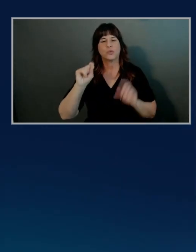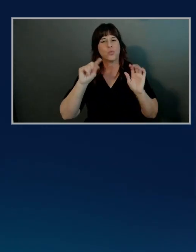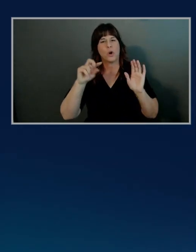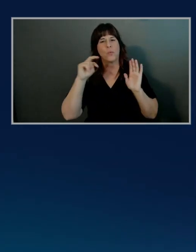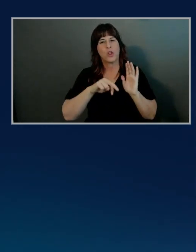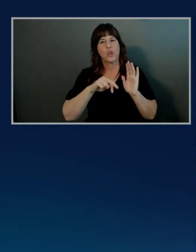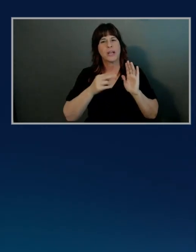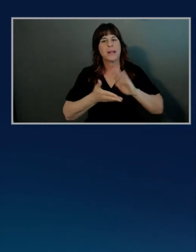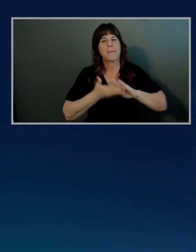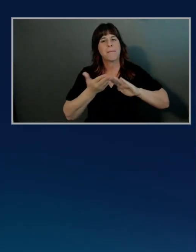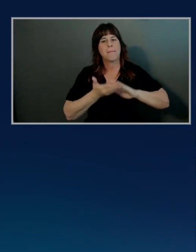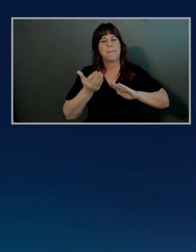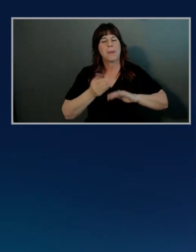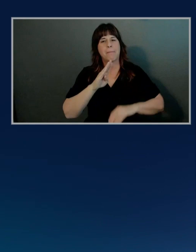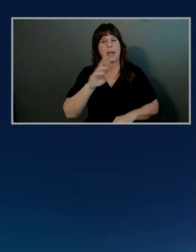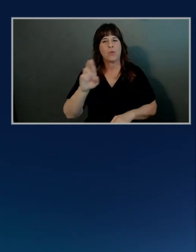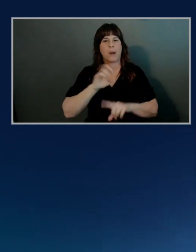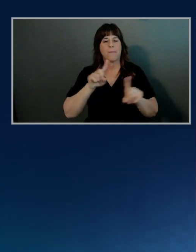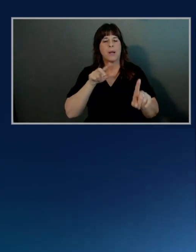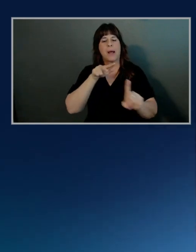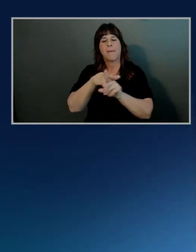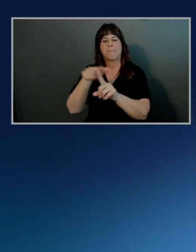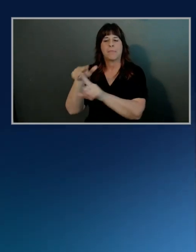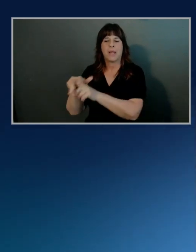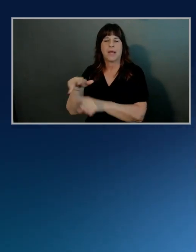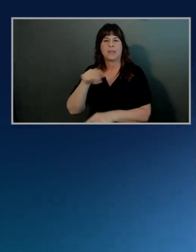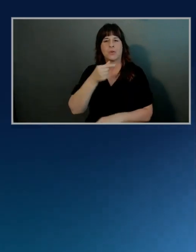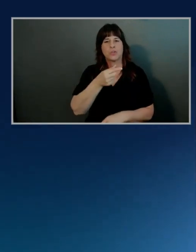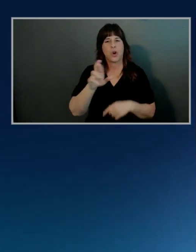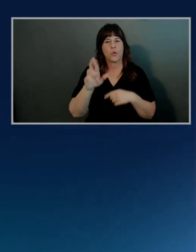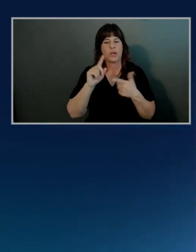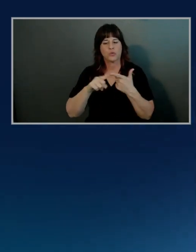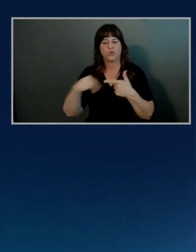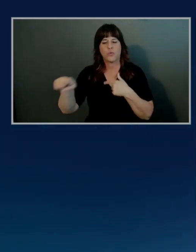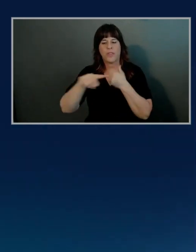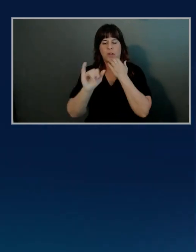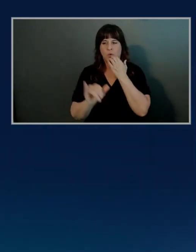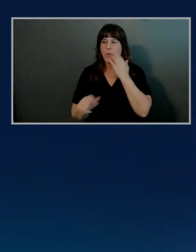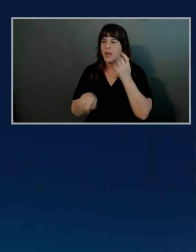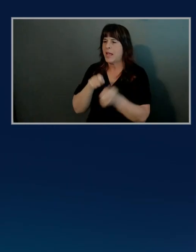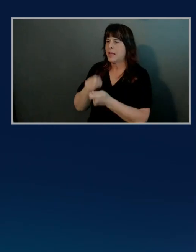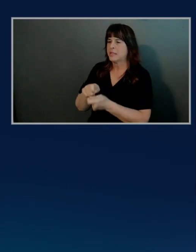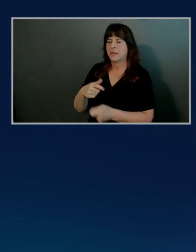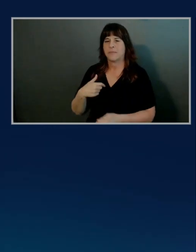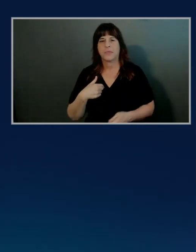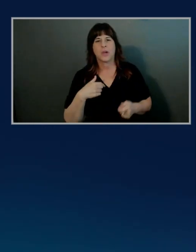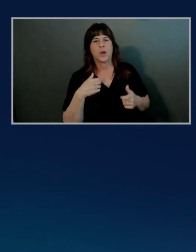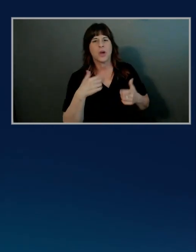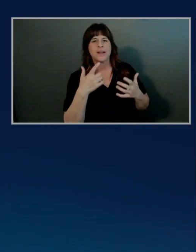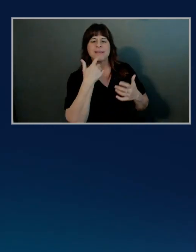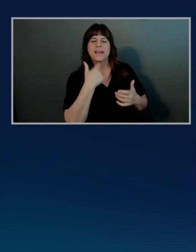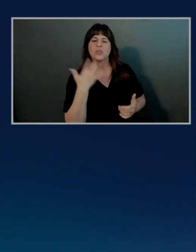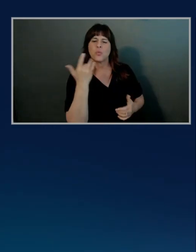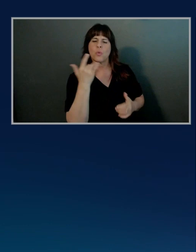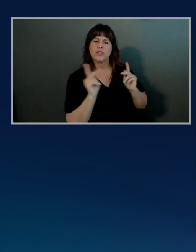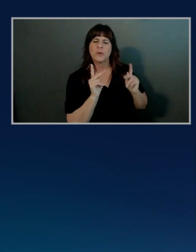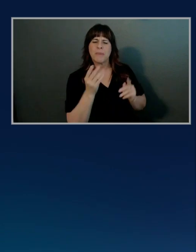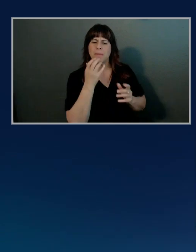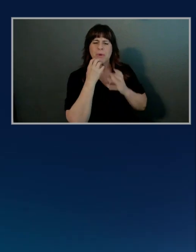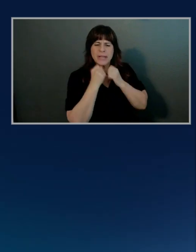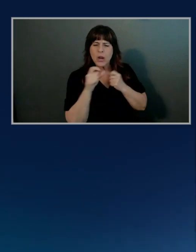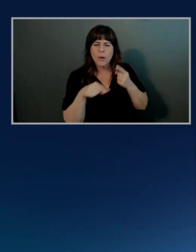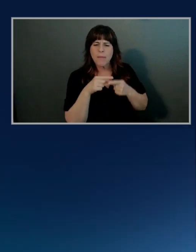this specifically is applying those guardrails to the foundational models running there. Yeah. Exactly. So as we're starting this out, tell us, why should people care about responsible